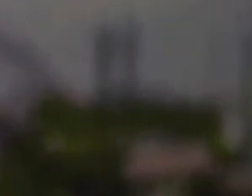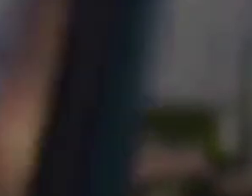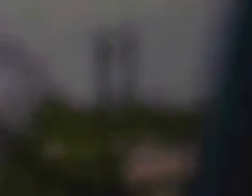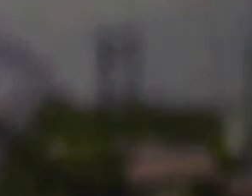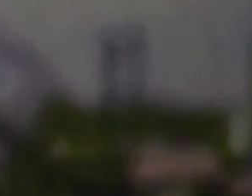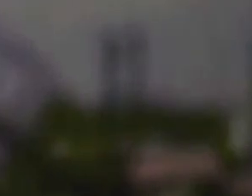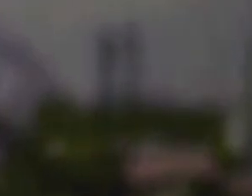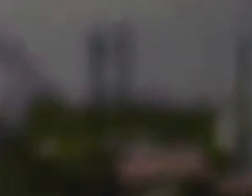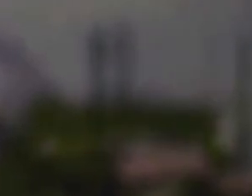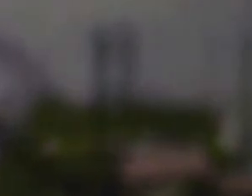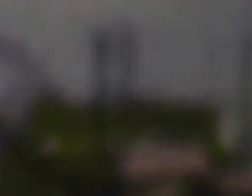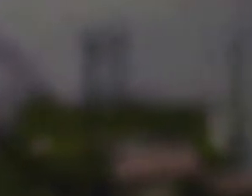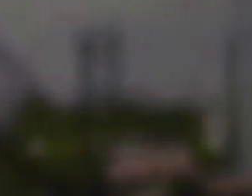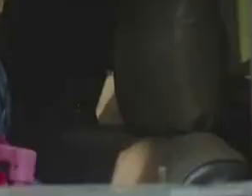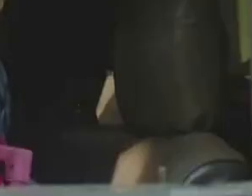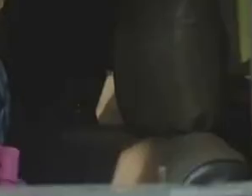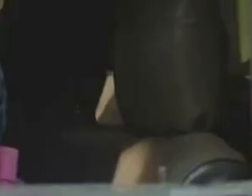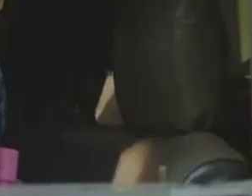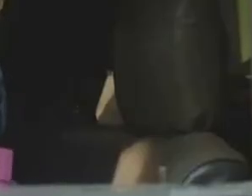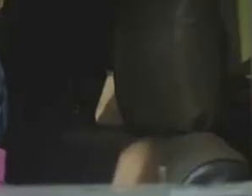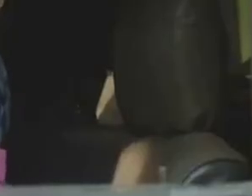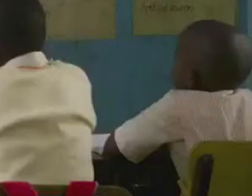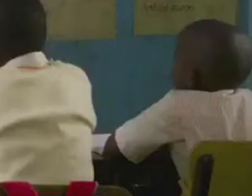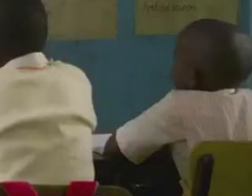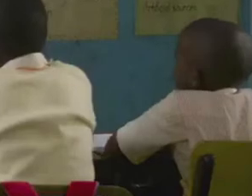That's my little angel, Rose.